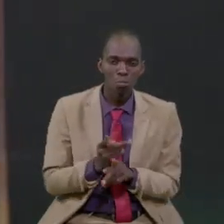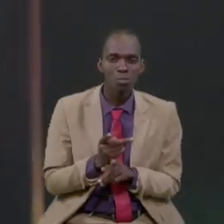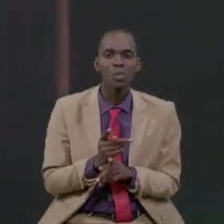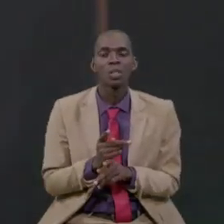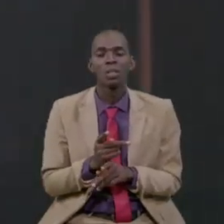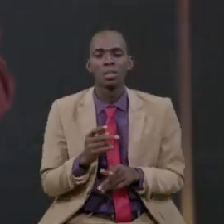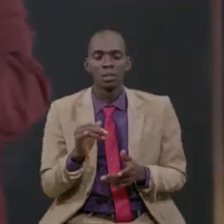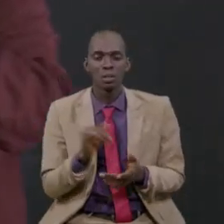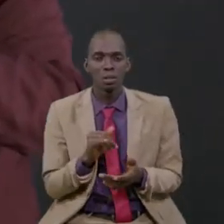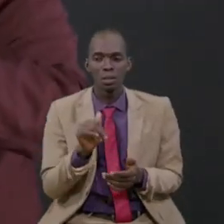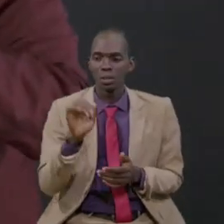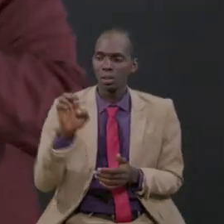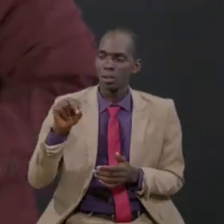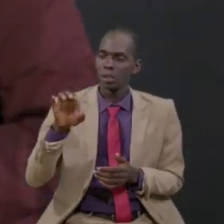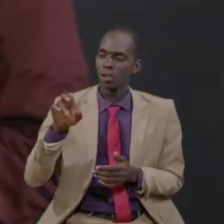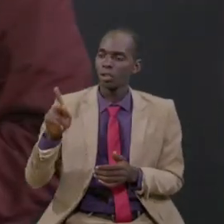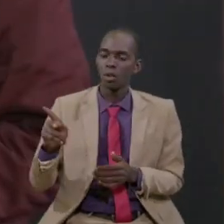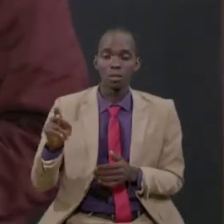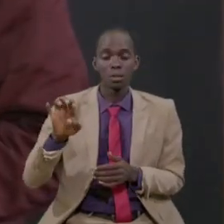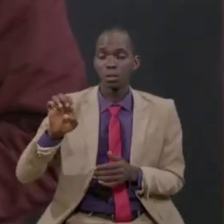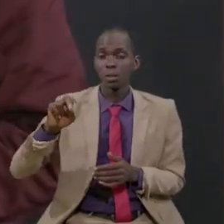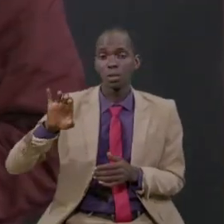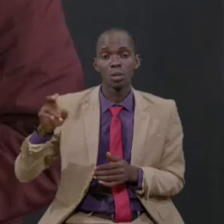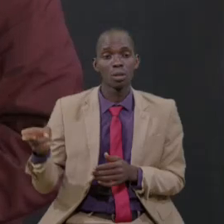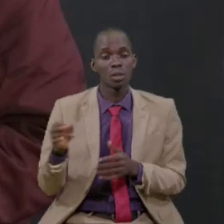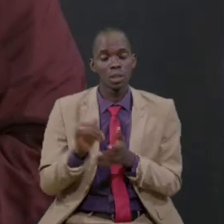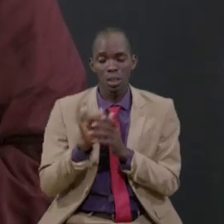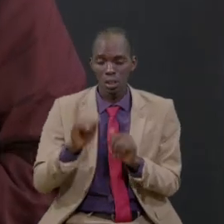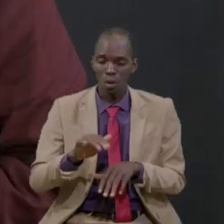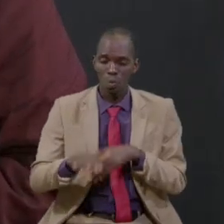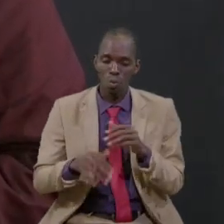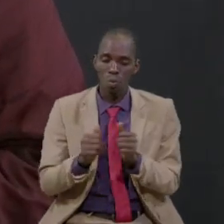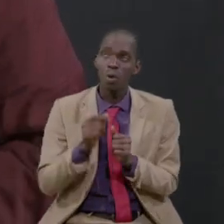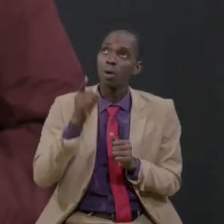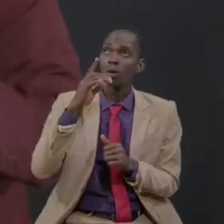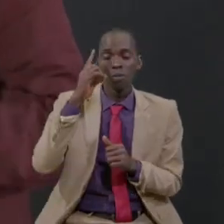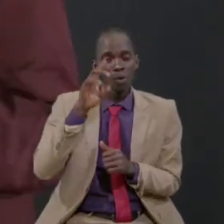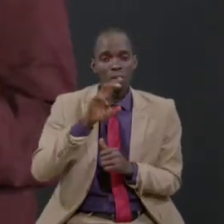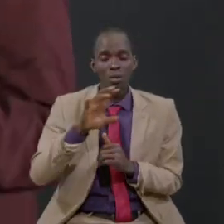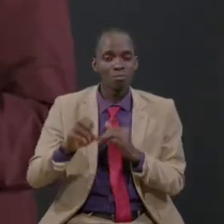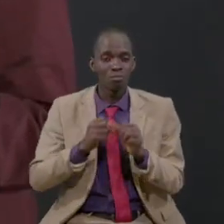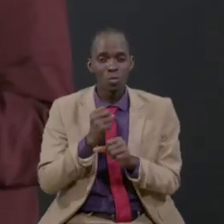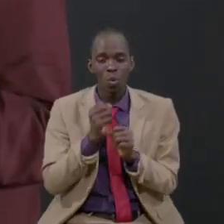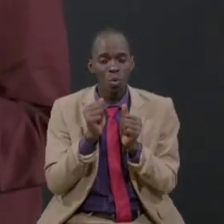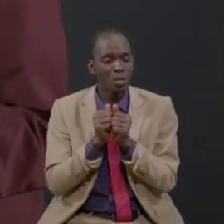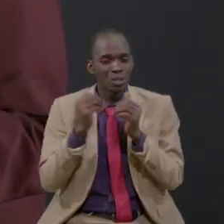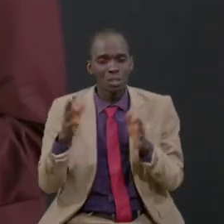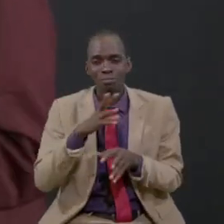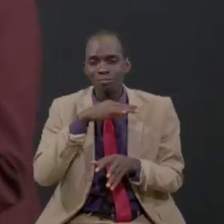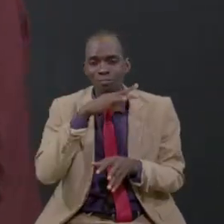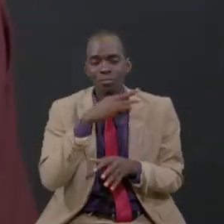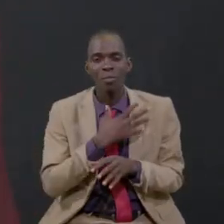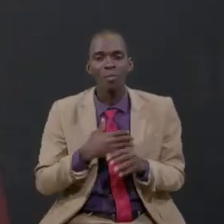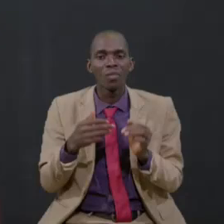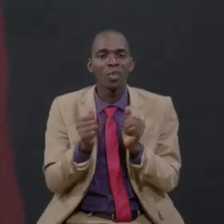God 300 years without blemish, without spot, and without